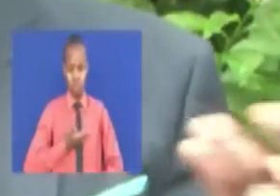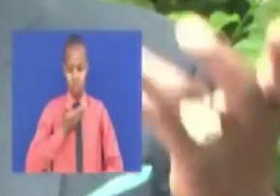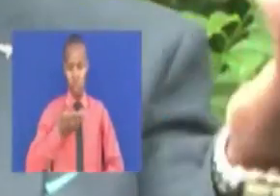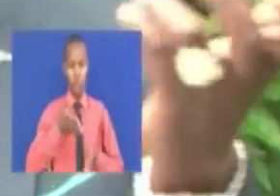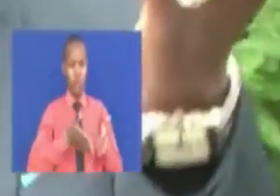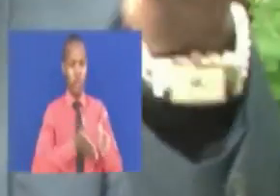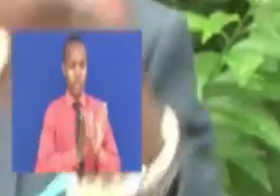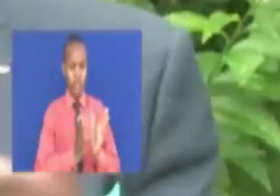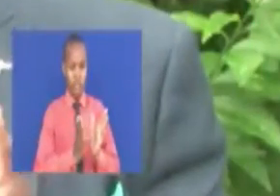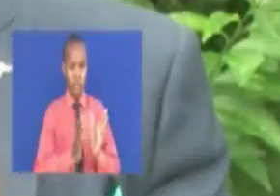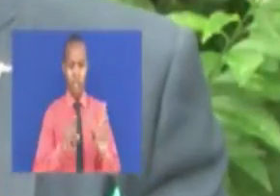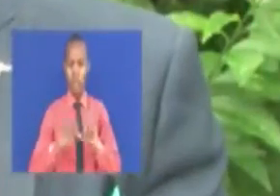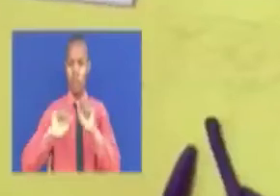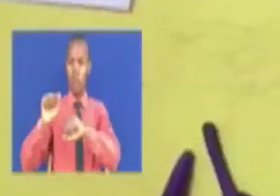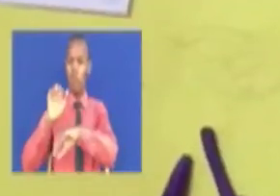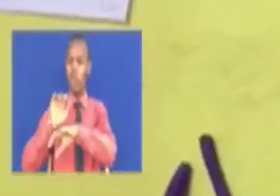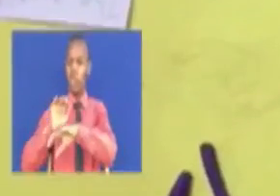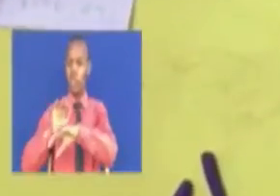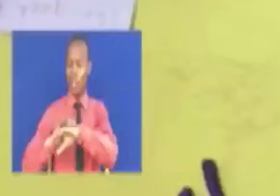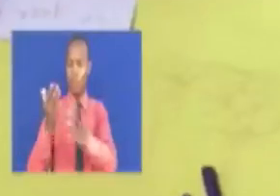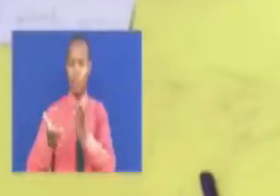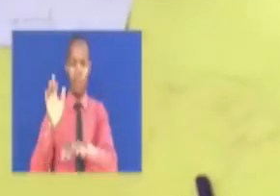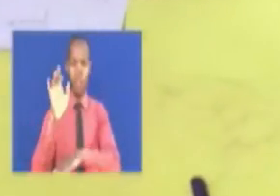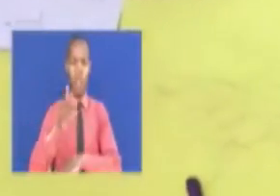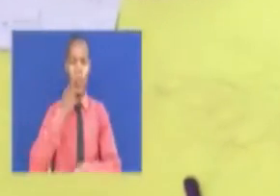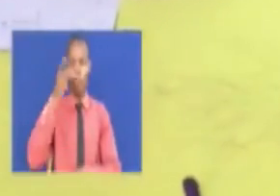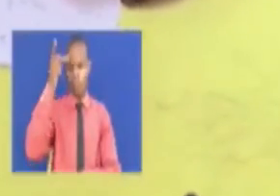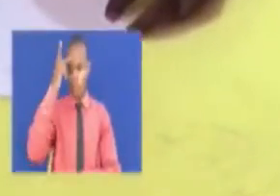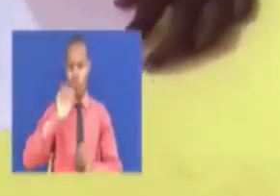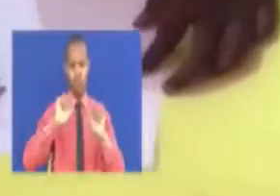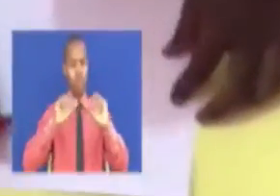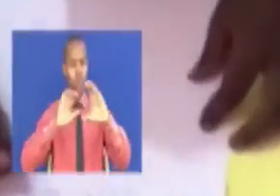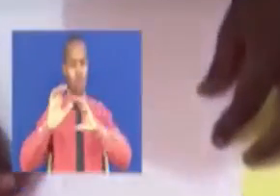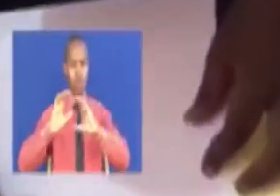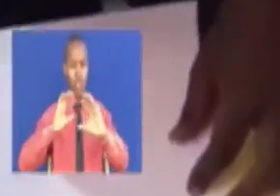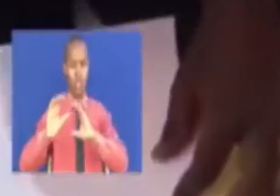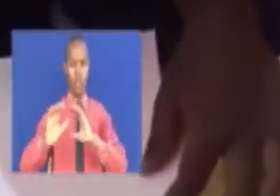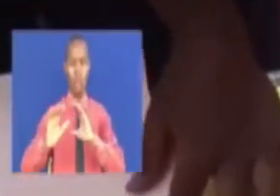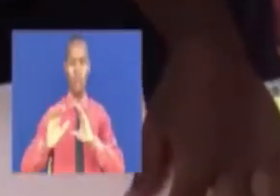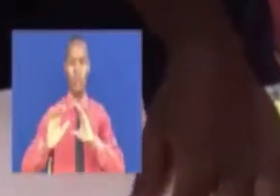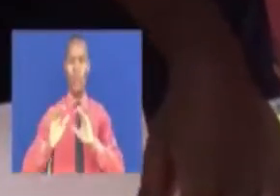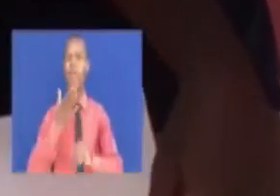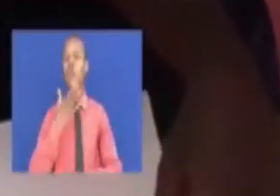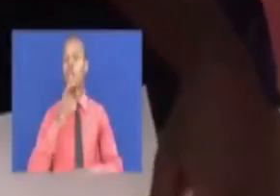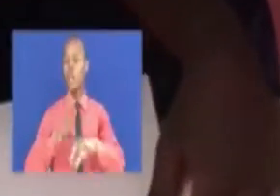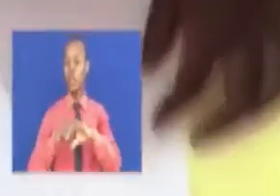a rowdy manner to capture that attention, maybe to communicate they want